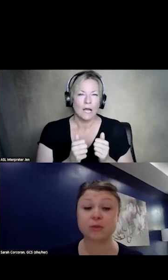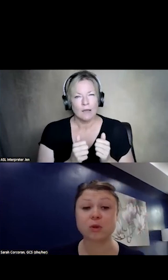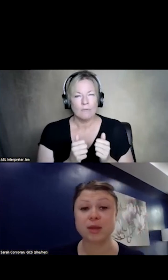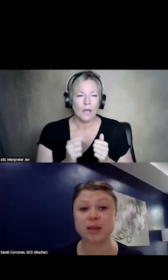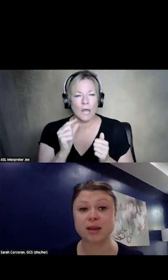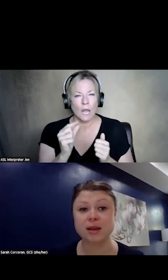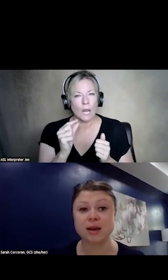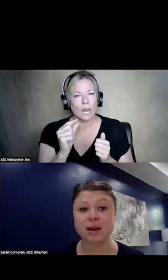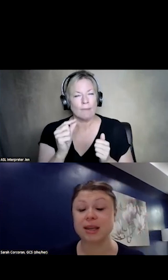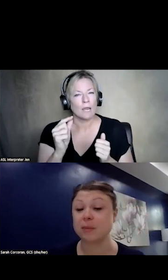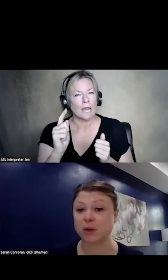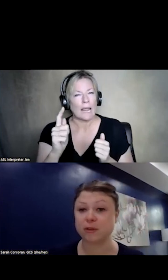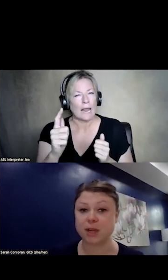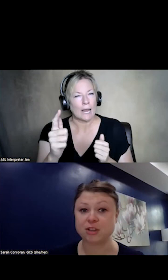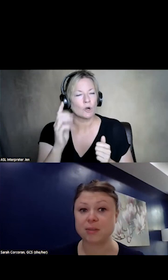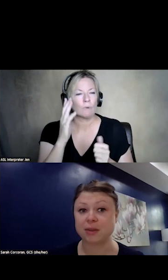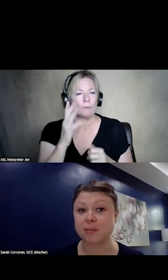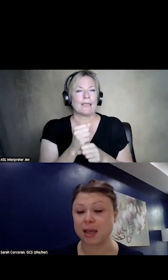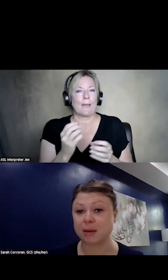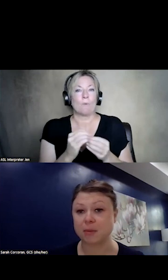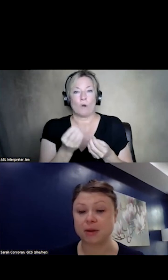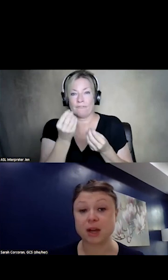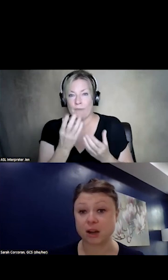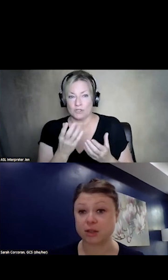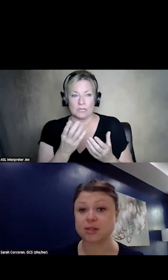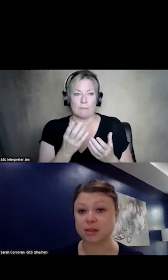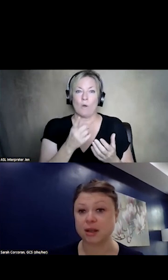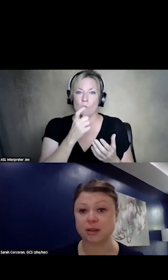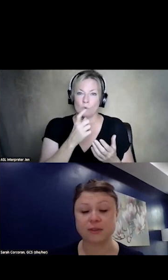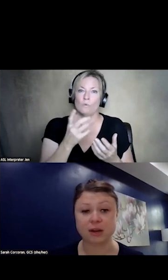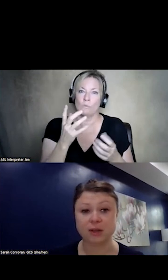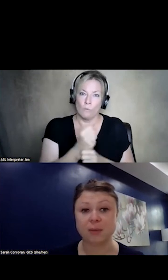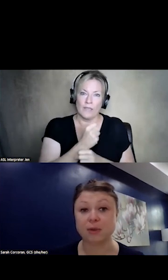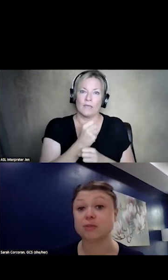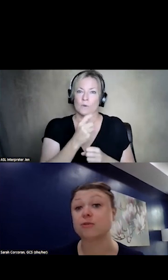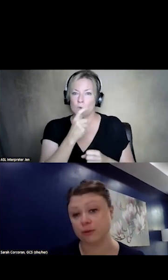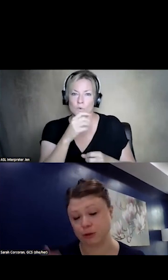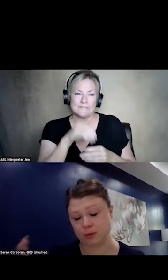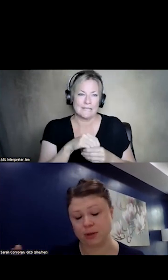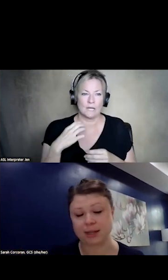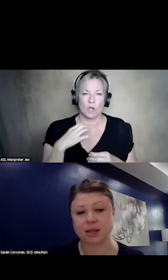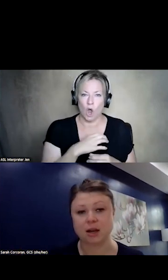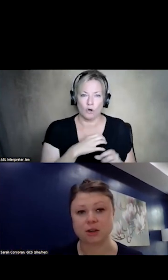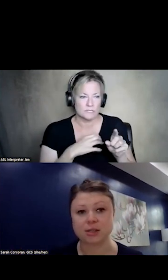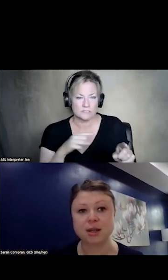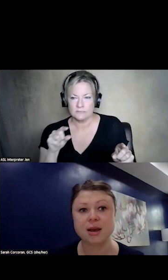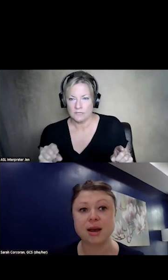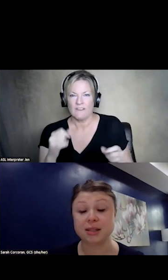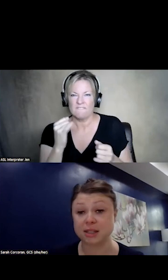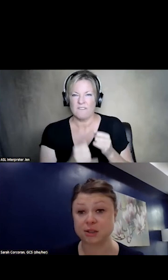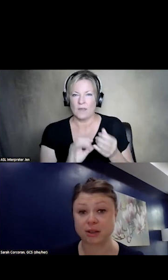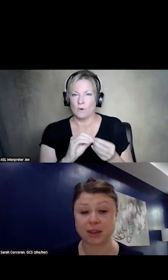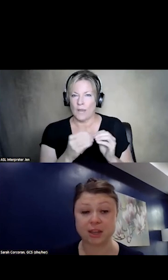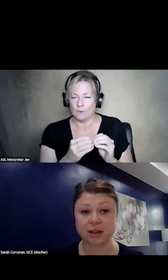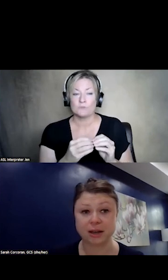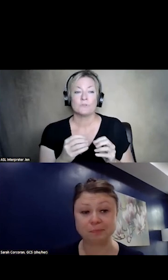longer before we get more information about the makeup of Congress and the final numbers for the next Congress. It